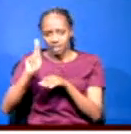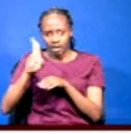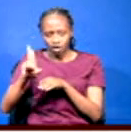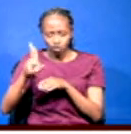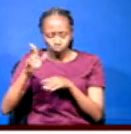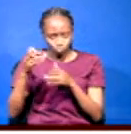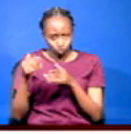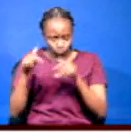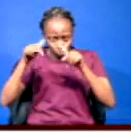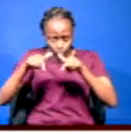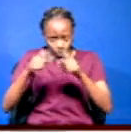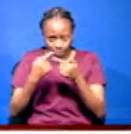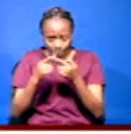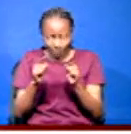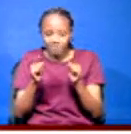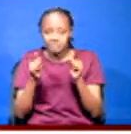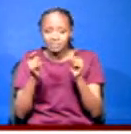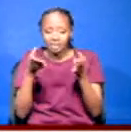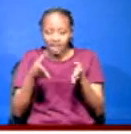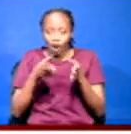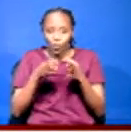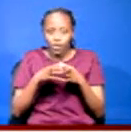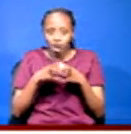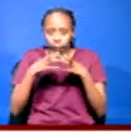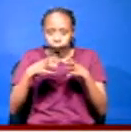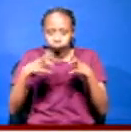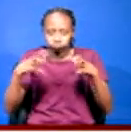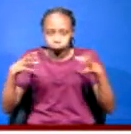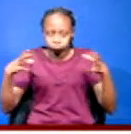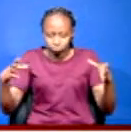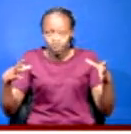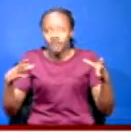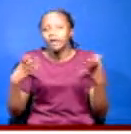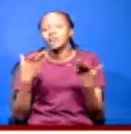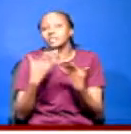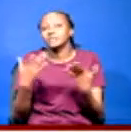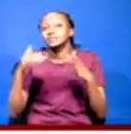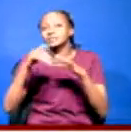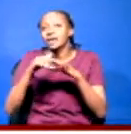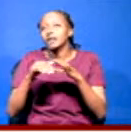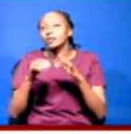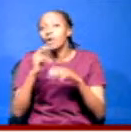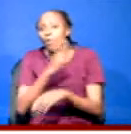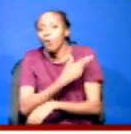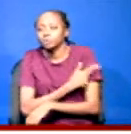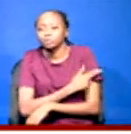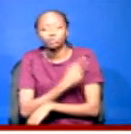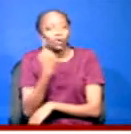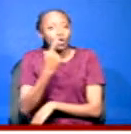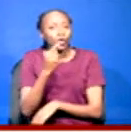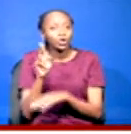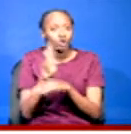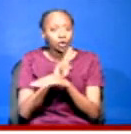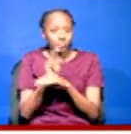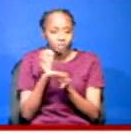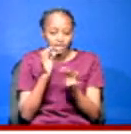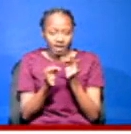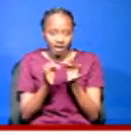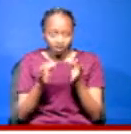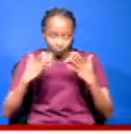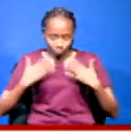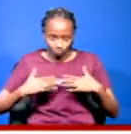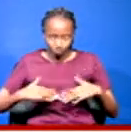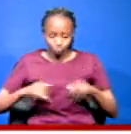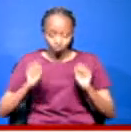are advancing our equipment system in our hospitals, but they can only be useful if our human capital